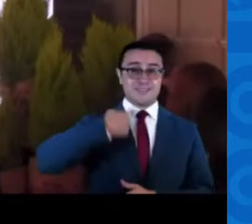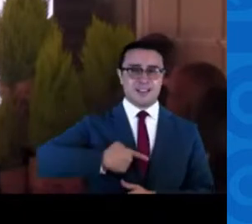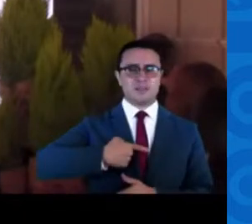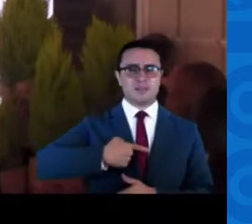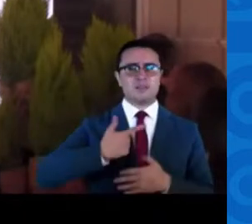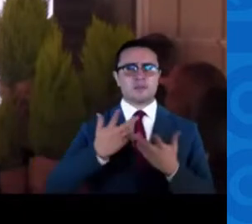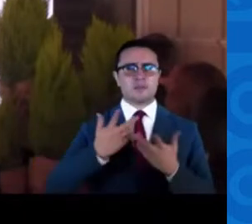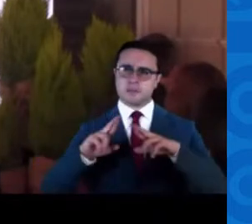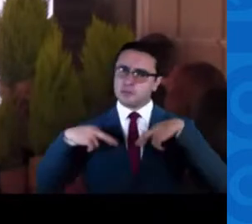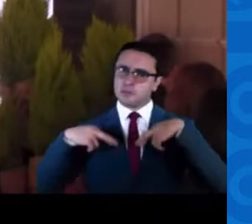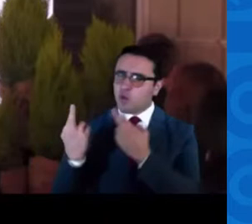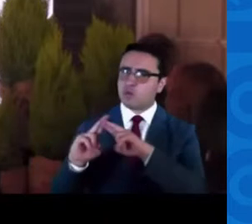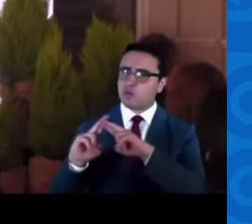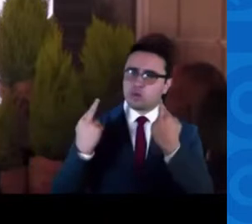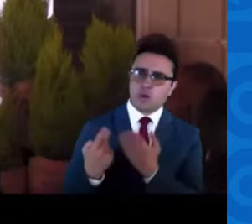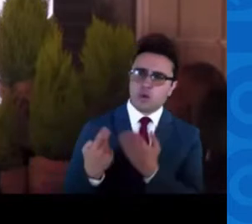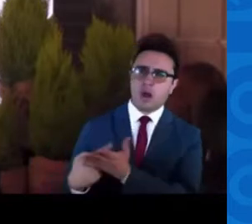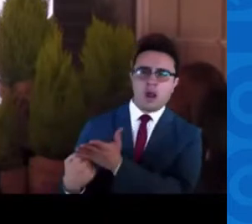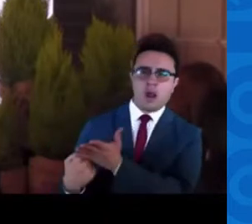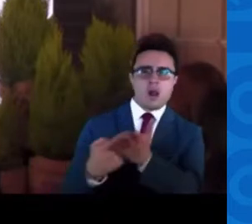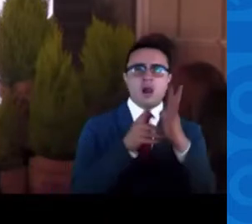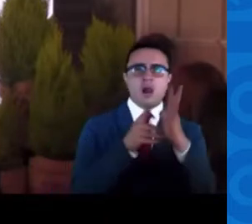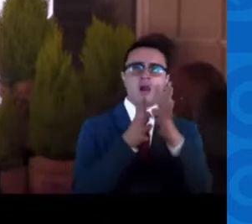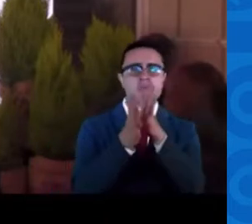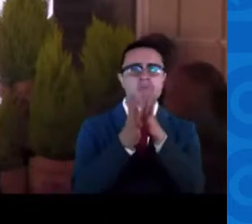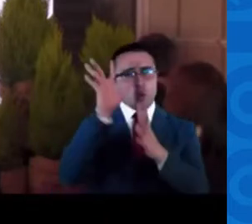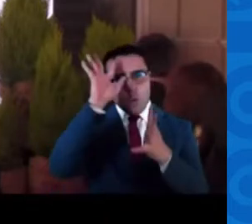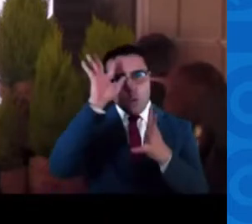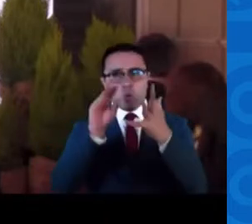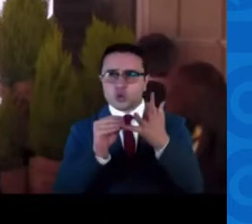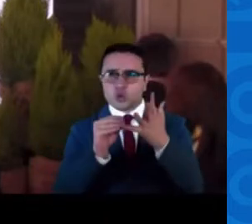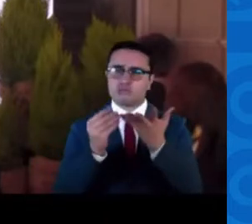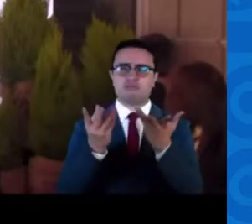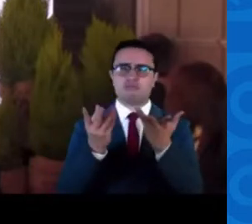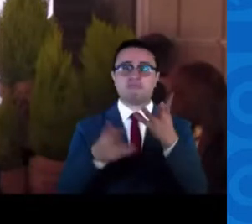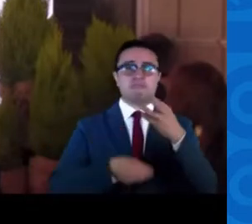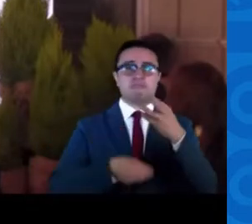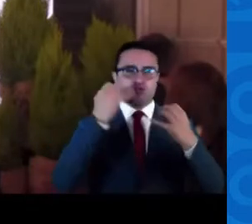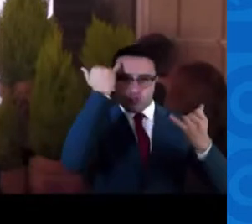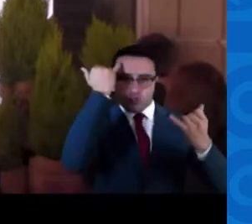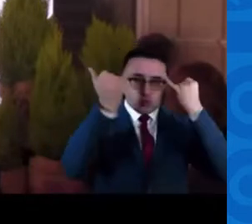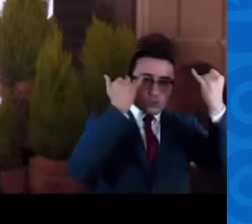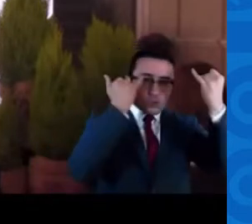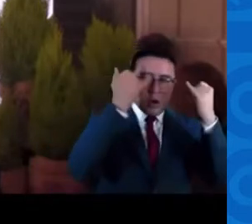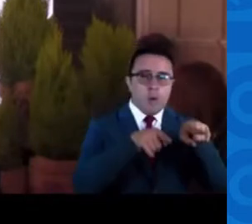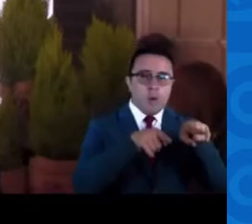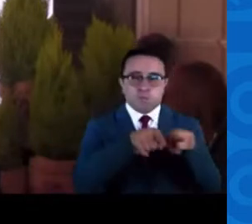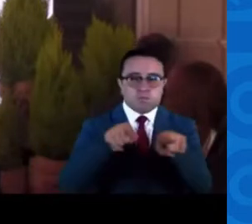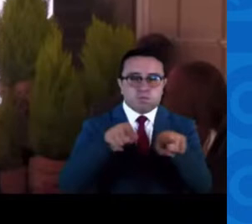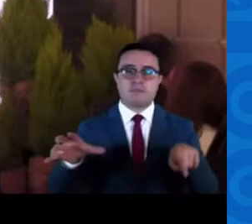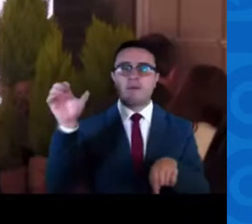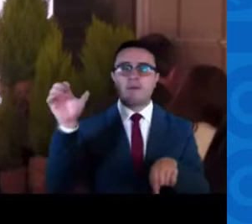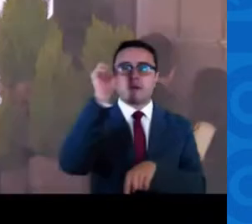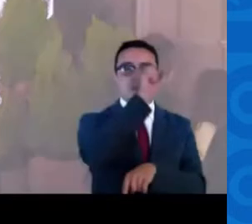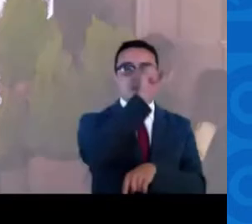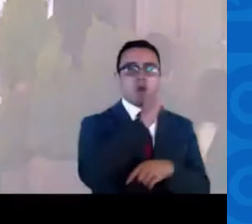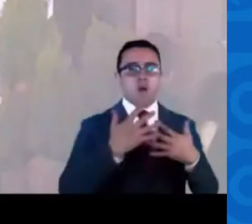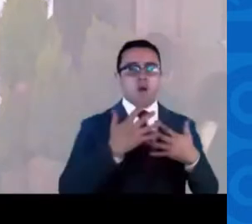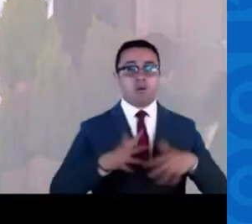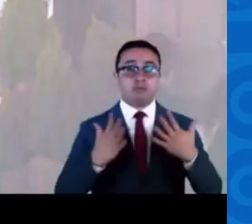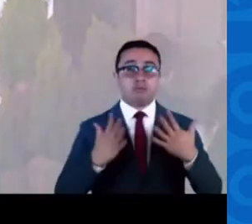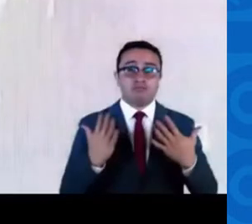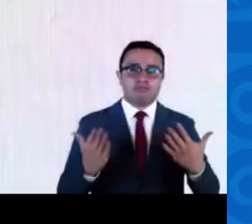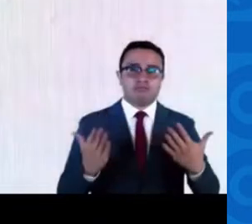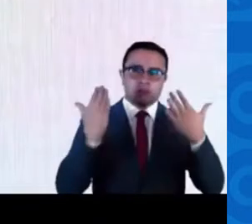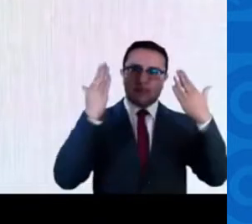these 3 days of meetings several of the conclusions of those meetings, as well as initiatives that have